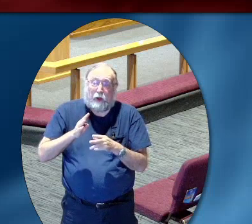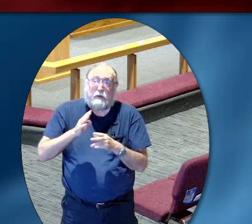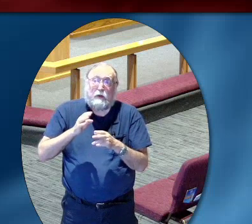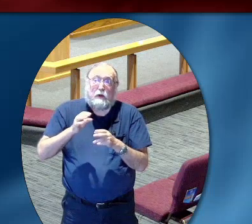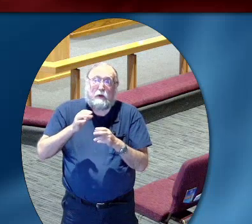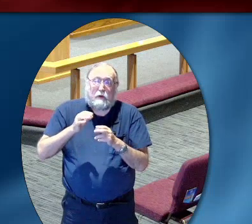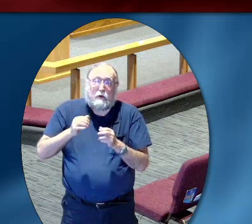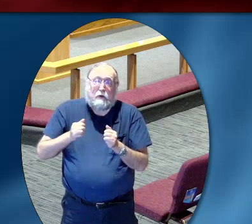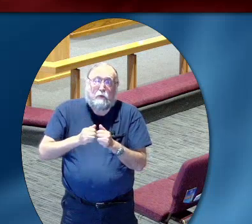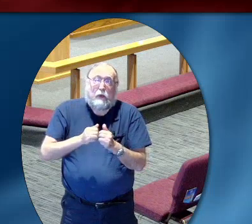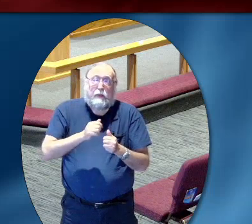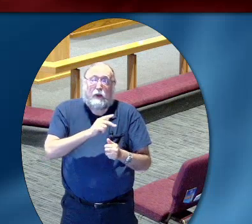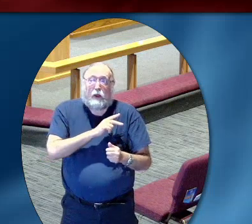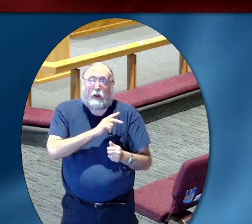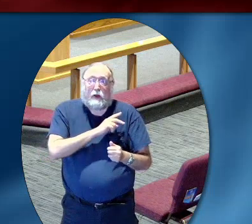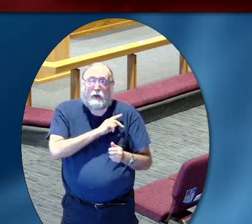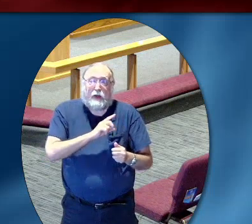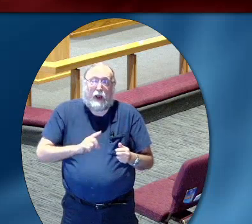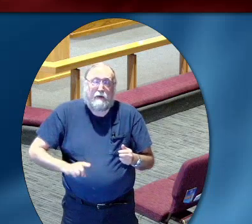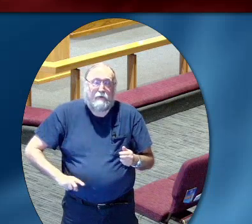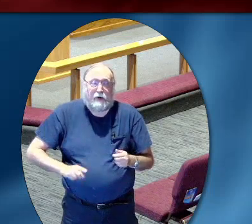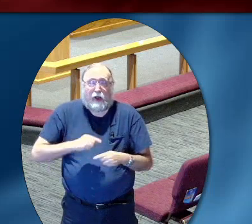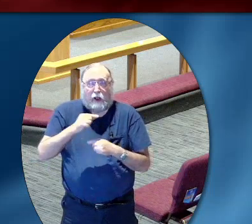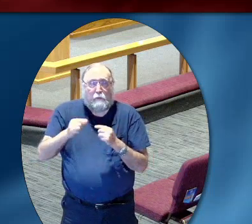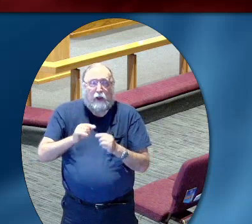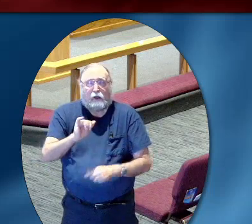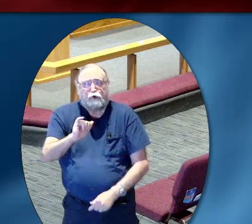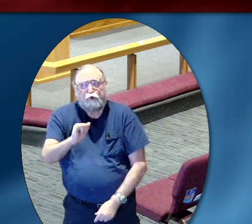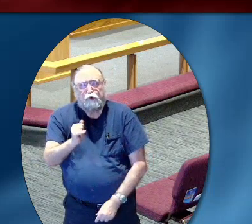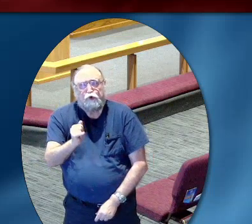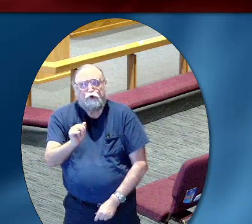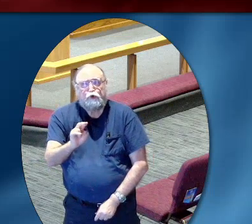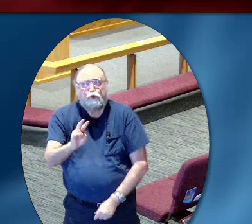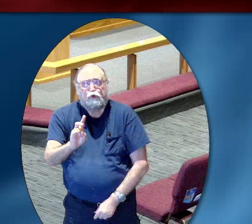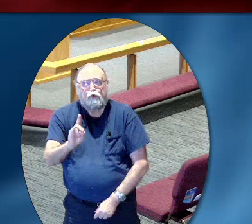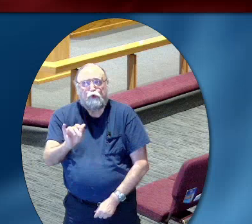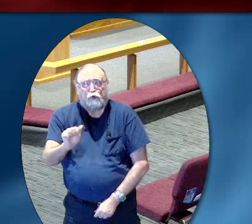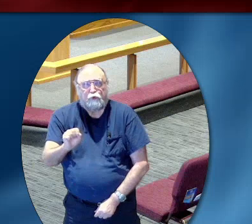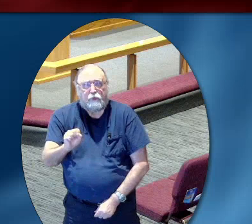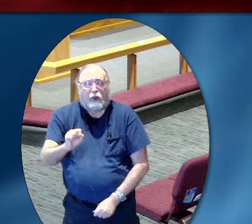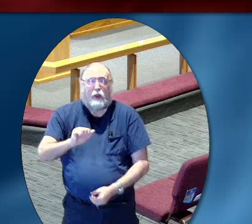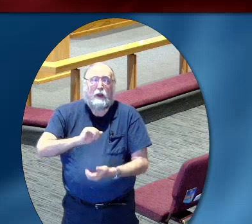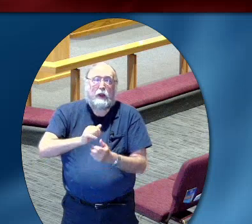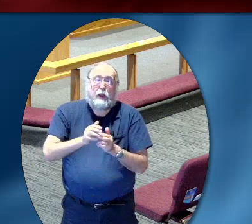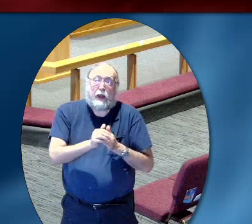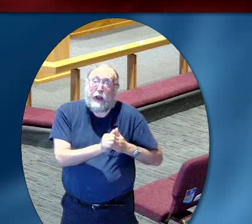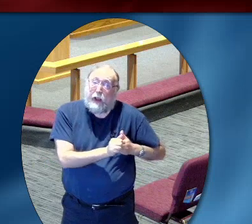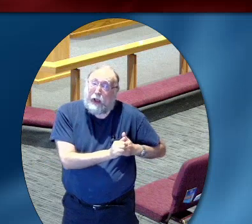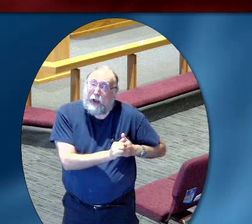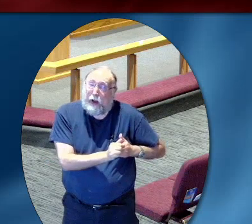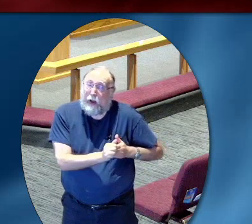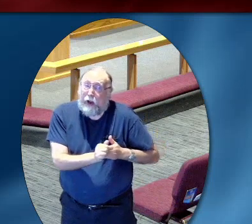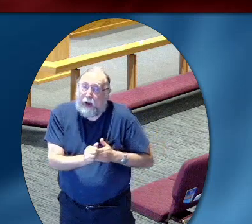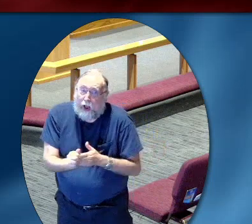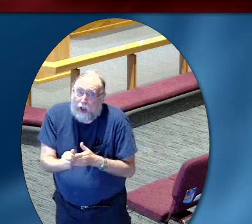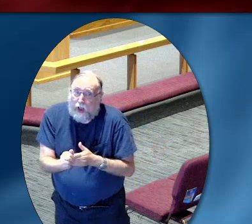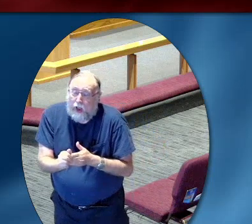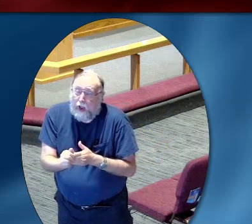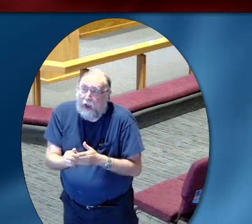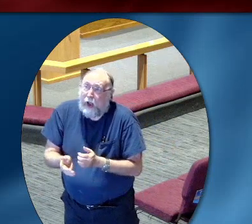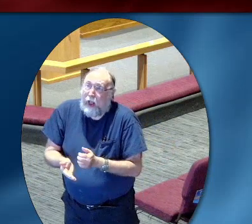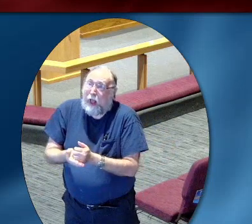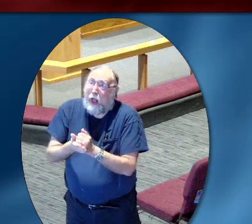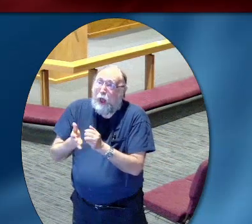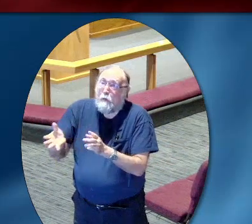which the Holy Spirit spoke beforehand by the mouth of David concerning Judas, who became a guide to those who